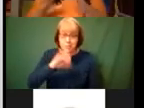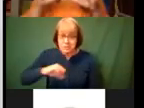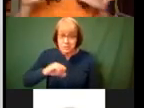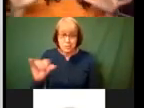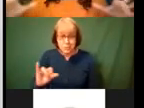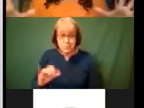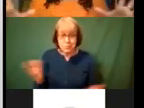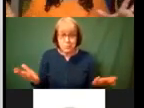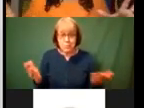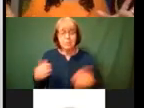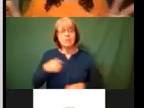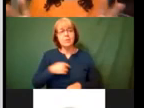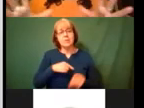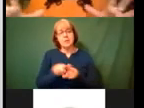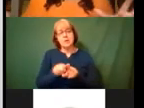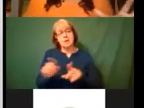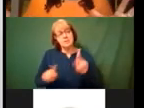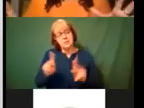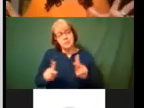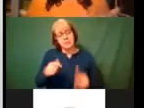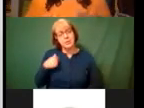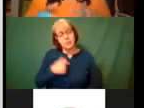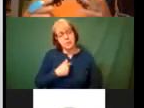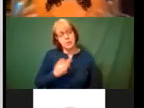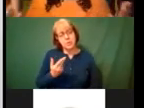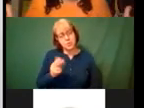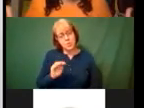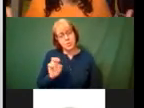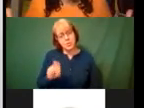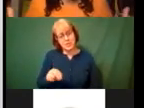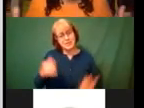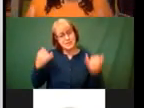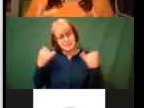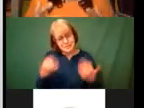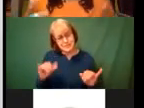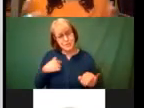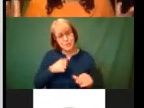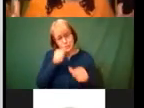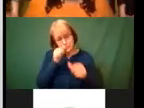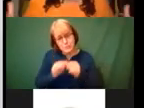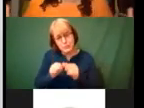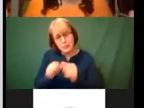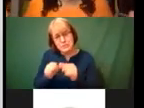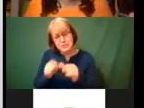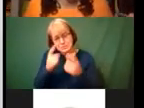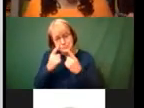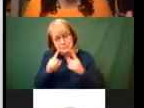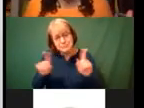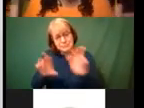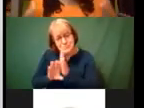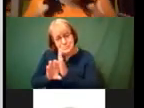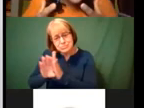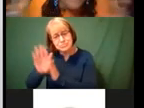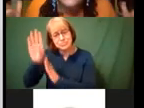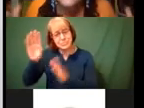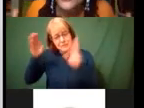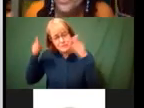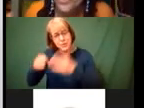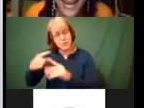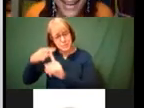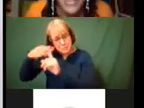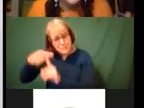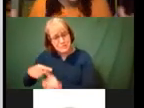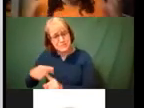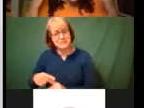that as human beings, that collectively, that we're still incredibly resilient and focused often on Black joy and human